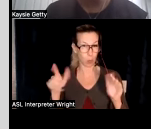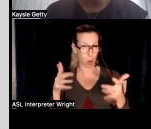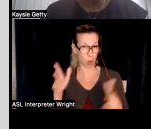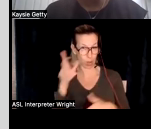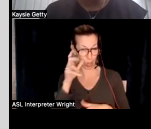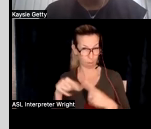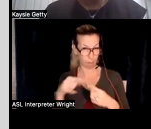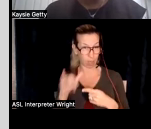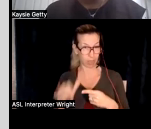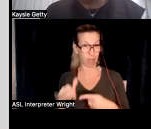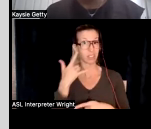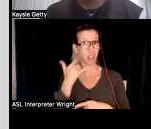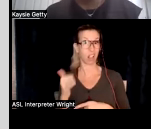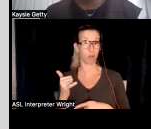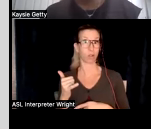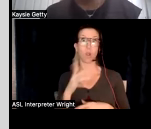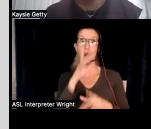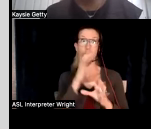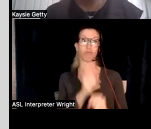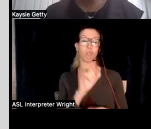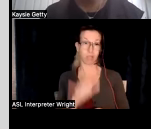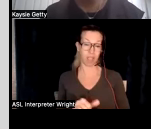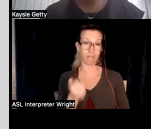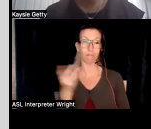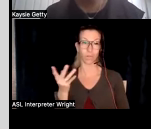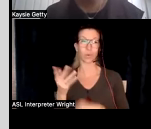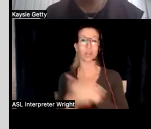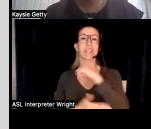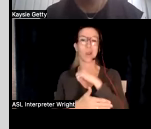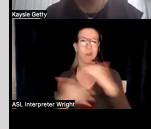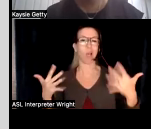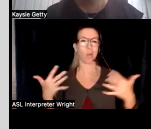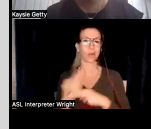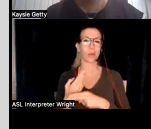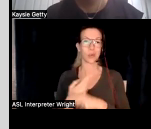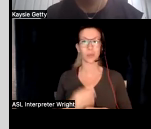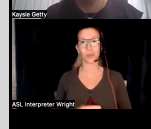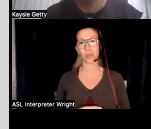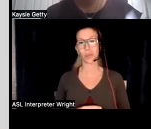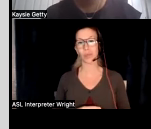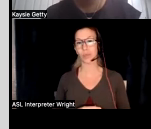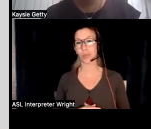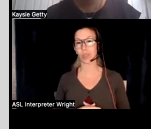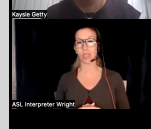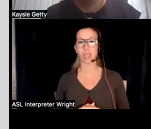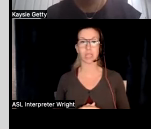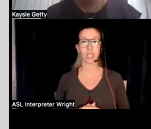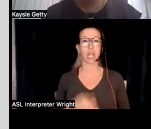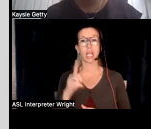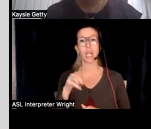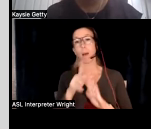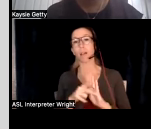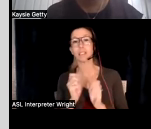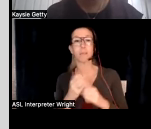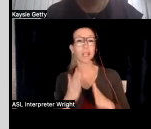taken a strong interest in this and quite a few counties are already using it. But one of the things that practitioners and policymakers, decision makers asked us